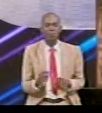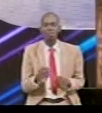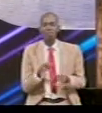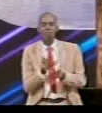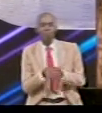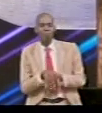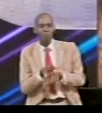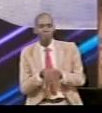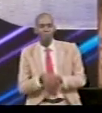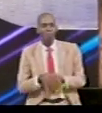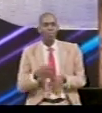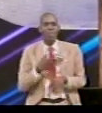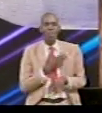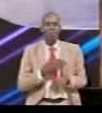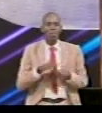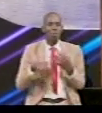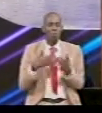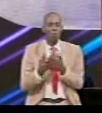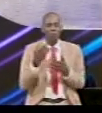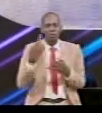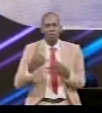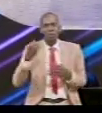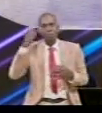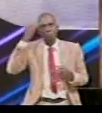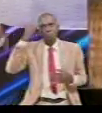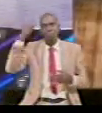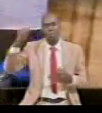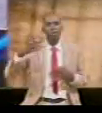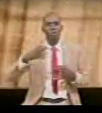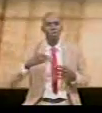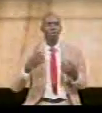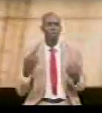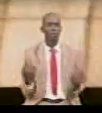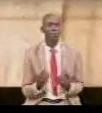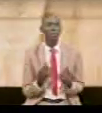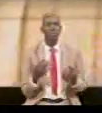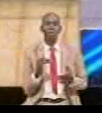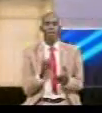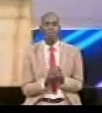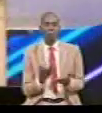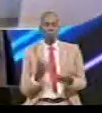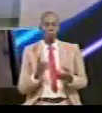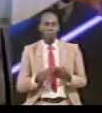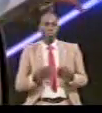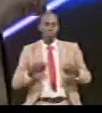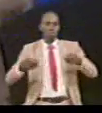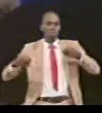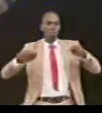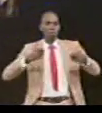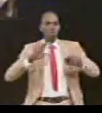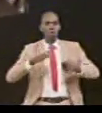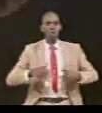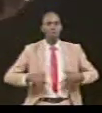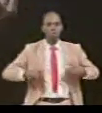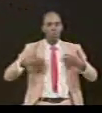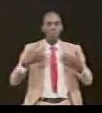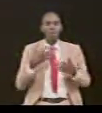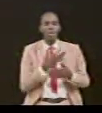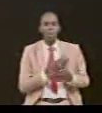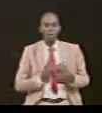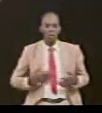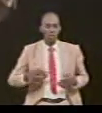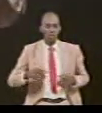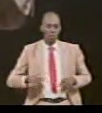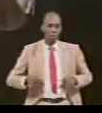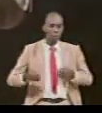idiosyncrasies and all the ideologies of sinners that want to take over your life and live your life for you